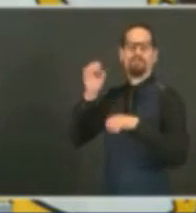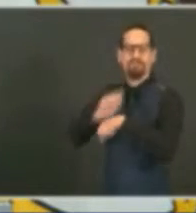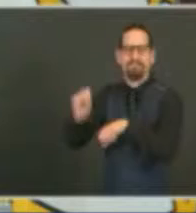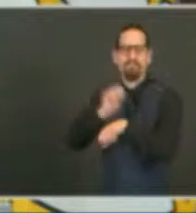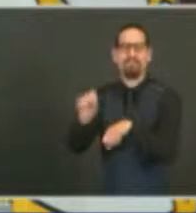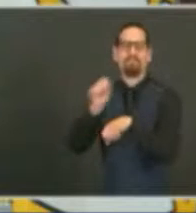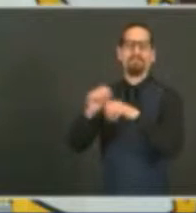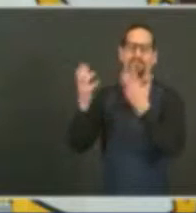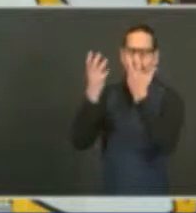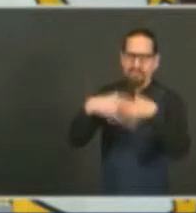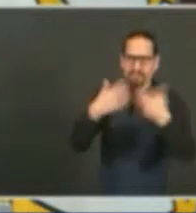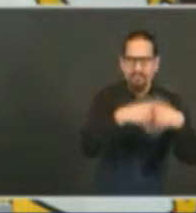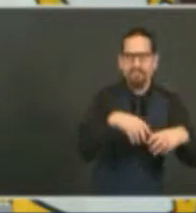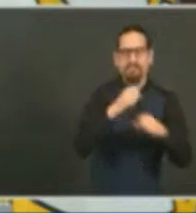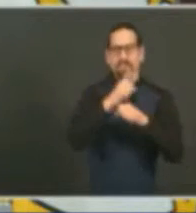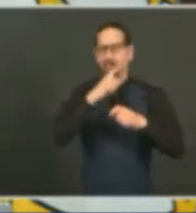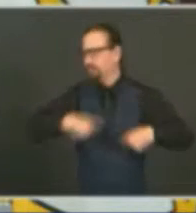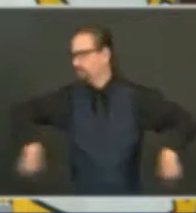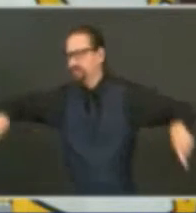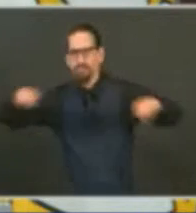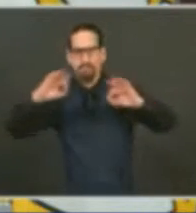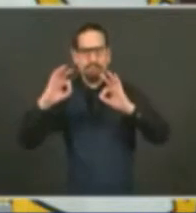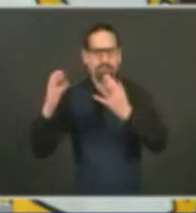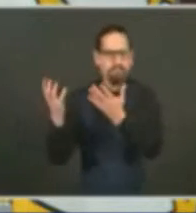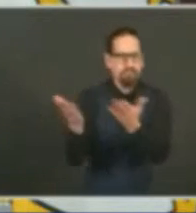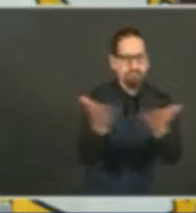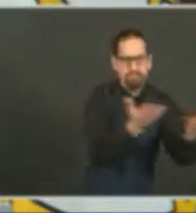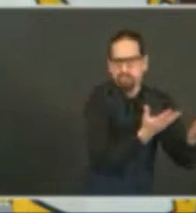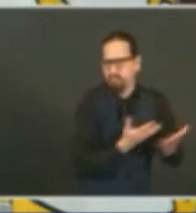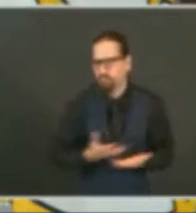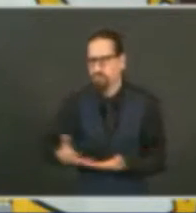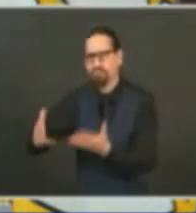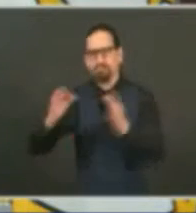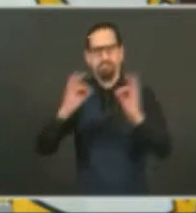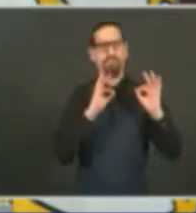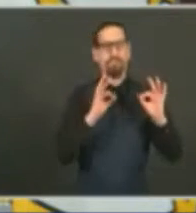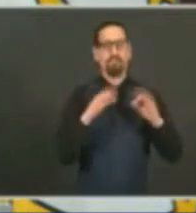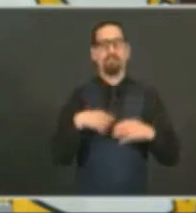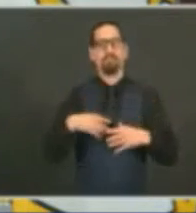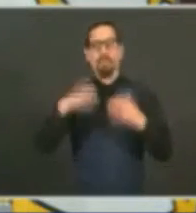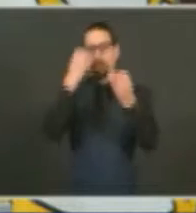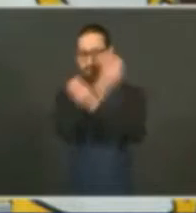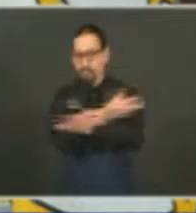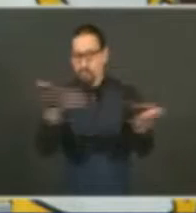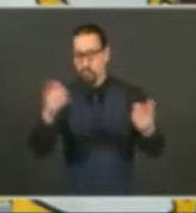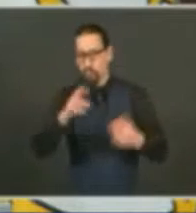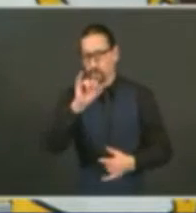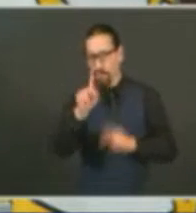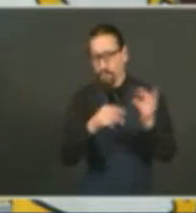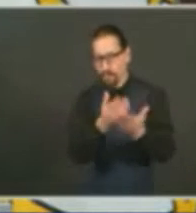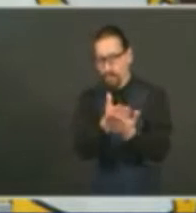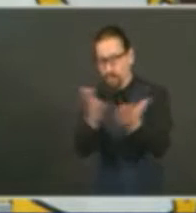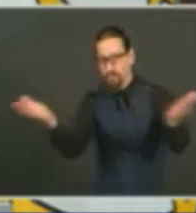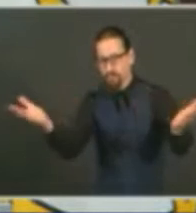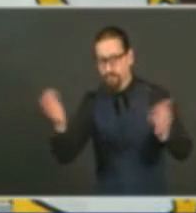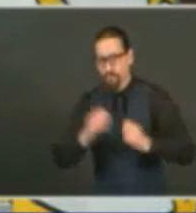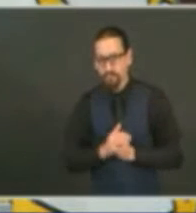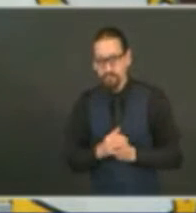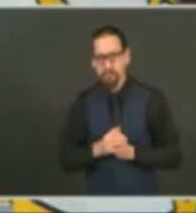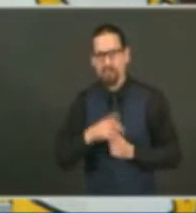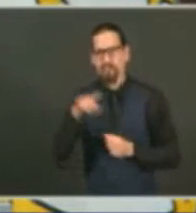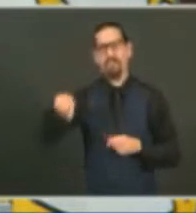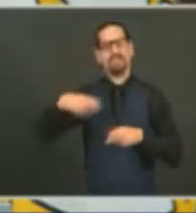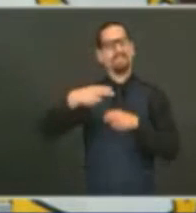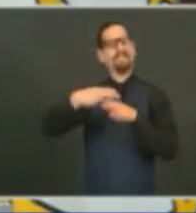I will tell the people of Rhode Island that the quality of our field hospitals is about as good as